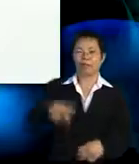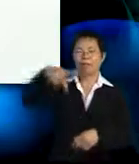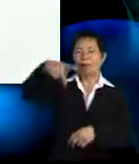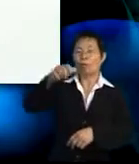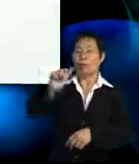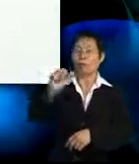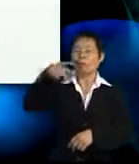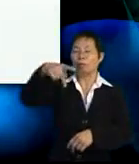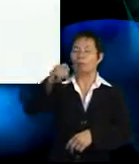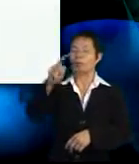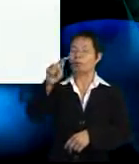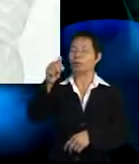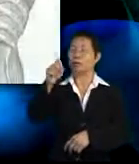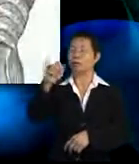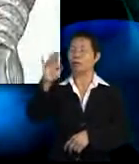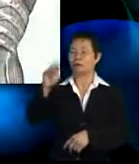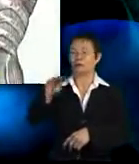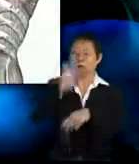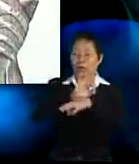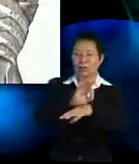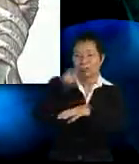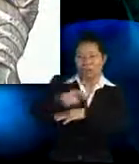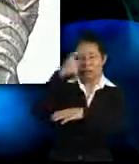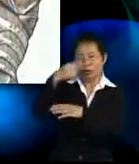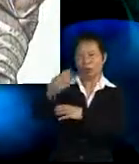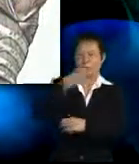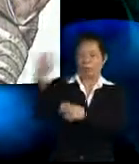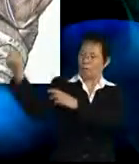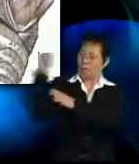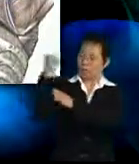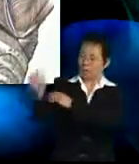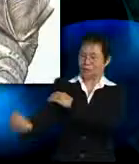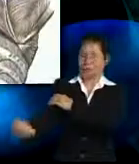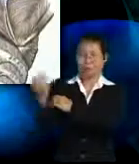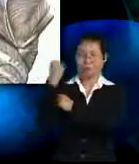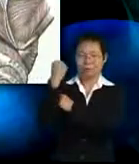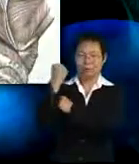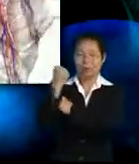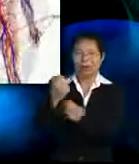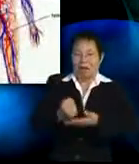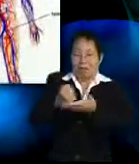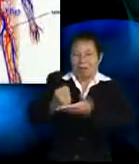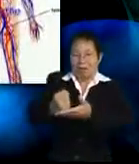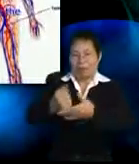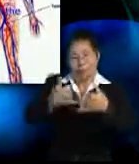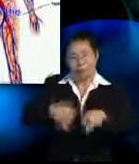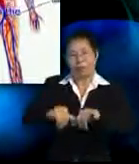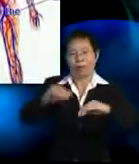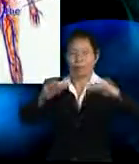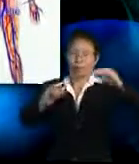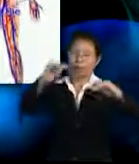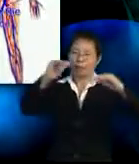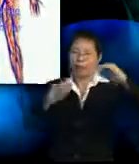Potassium, function, necessary for muscle contraction, helps to maintain the balance of